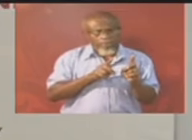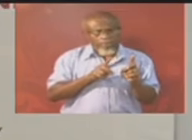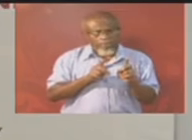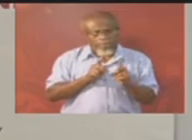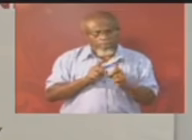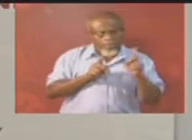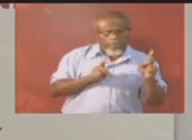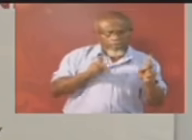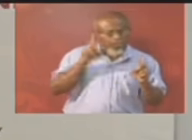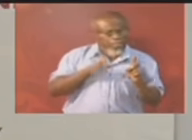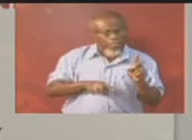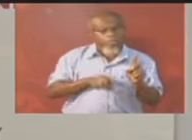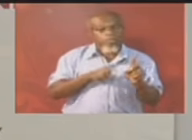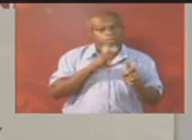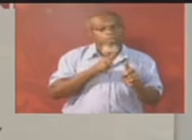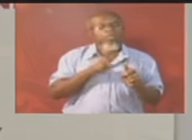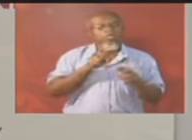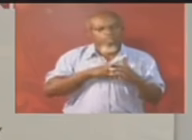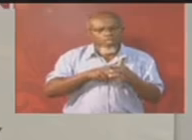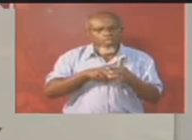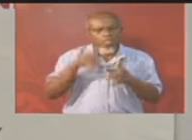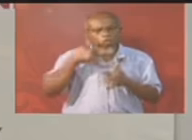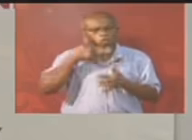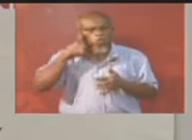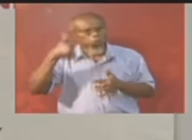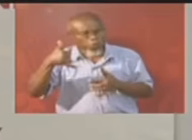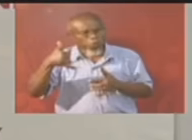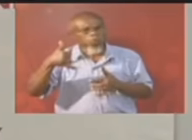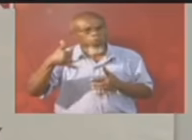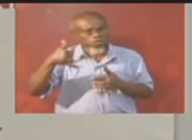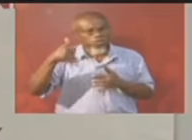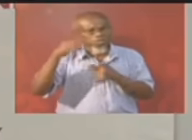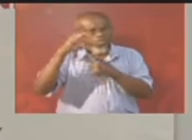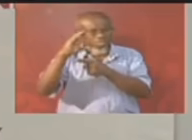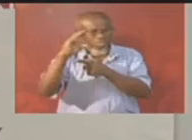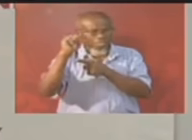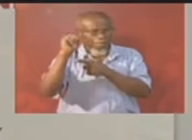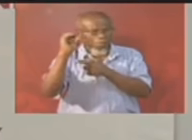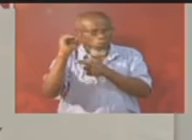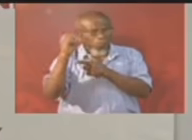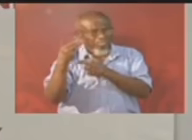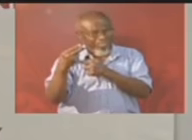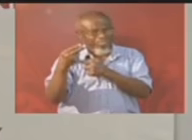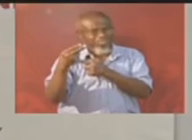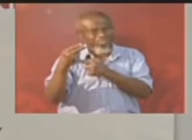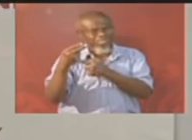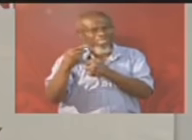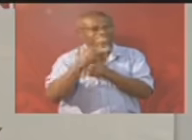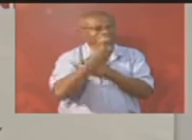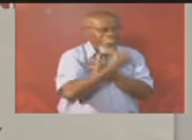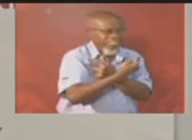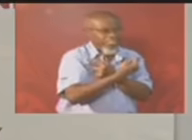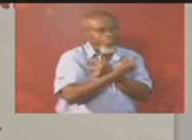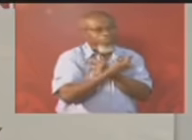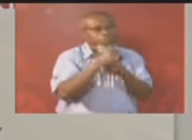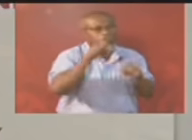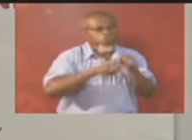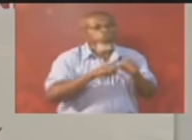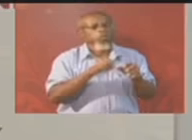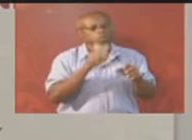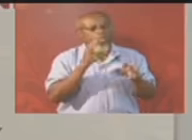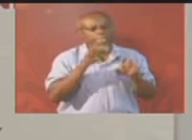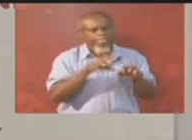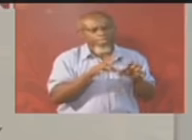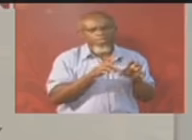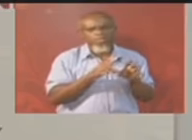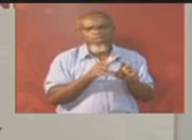your county medical officer of health will then provide additional support in terms of whether, on a case-by-case basis, individuals